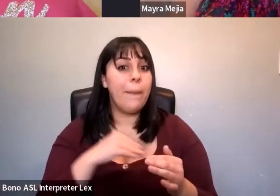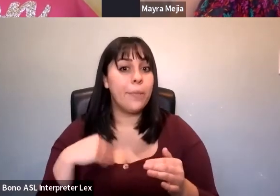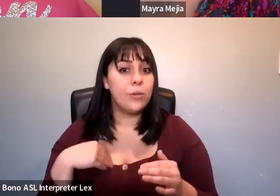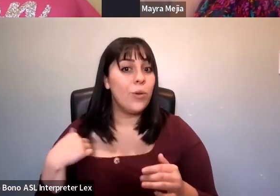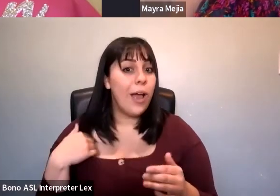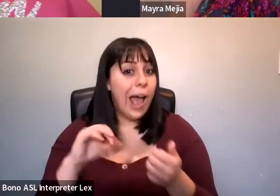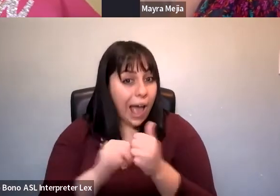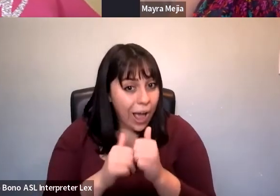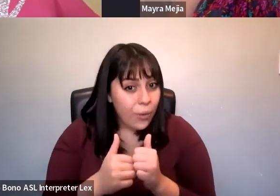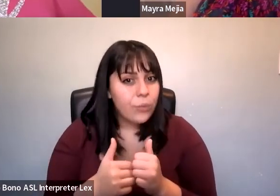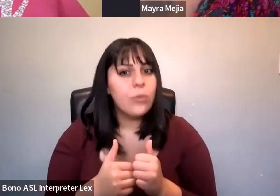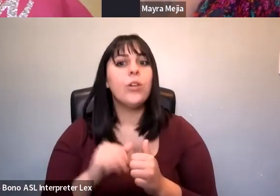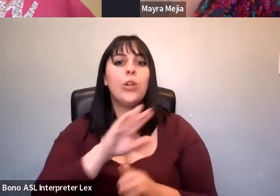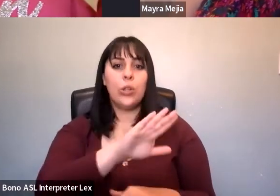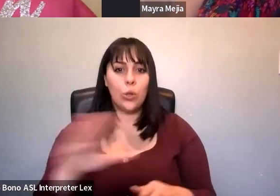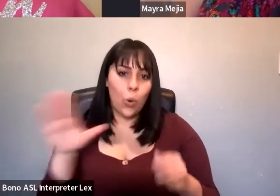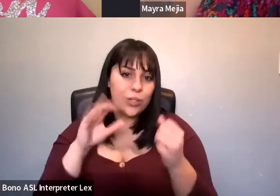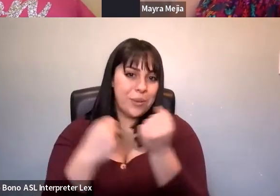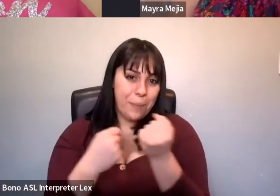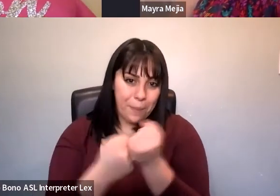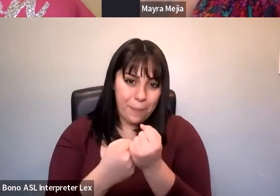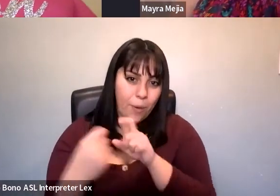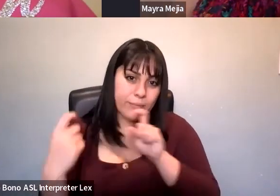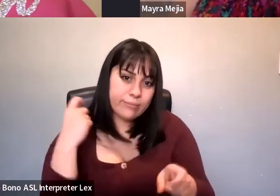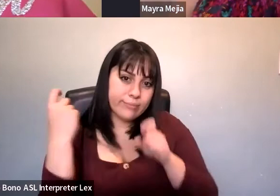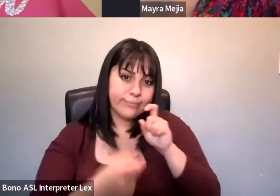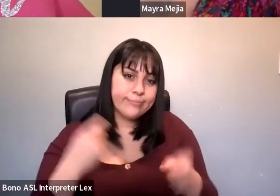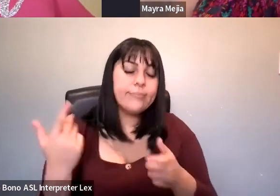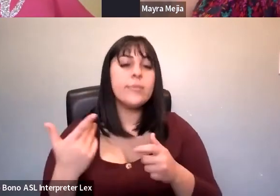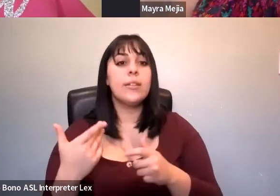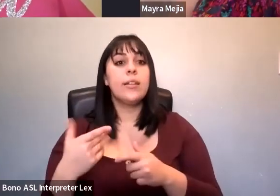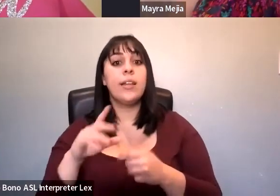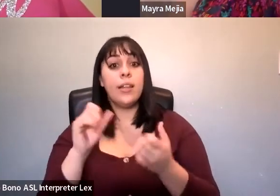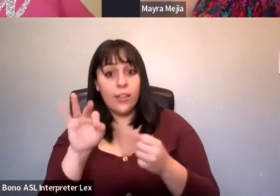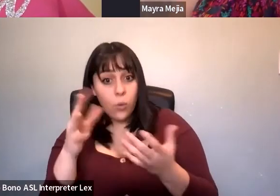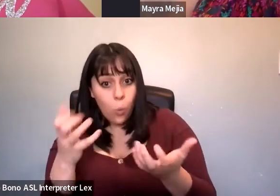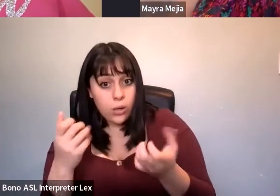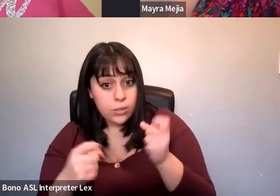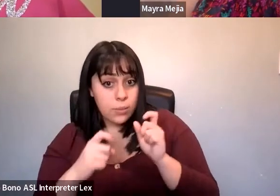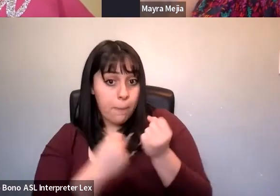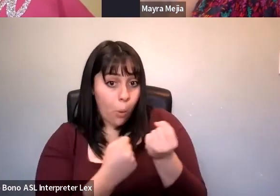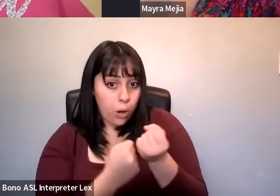people like you. So to support more programming like this, please visit